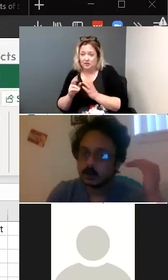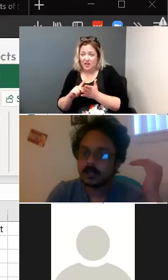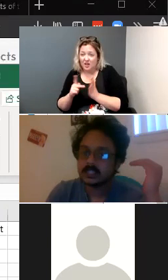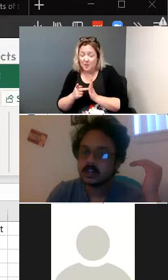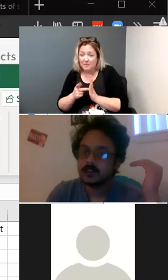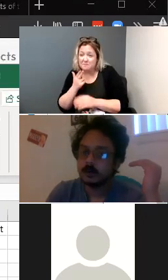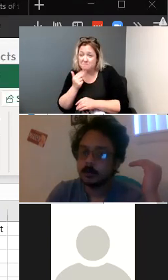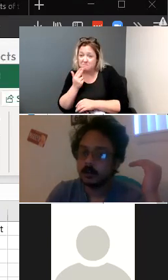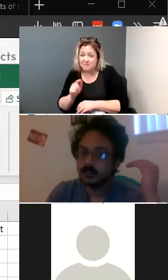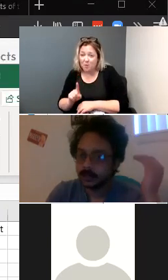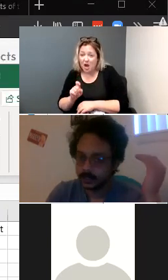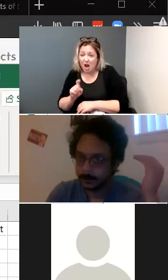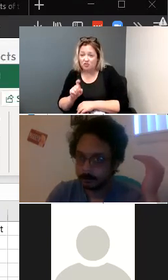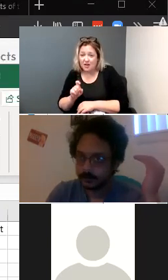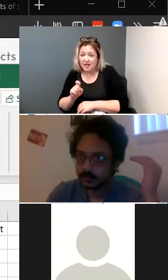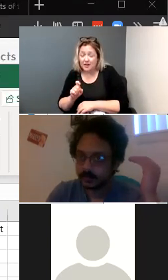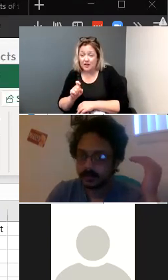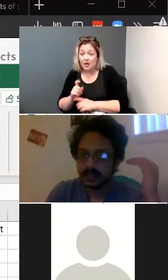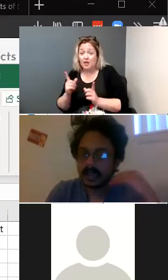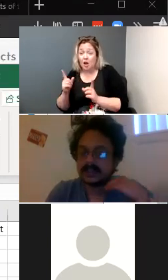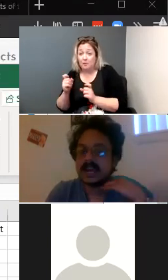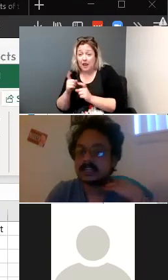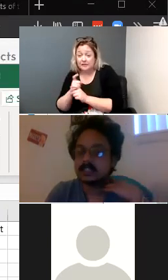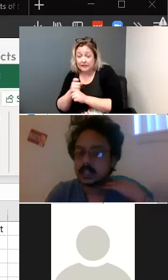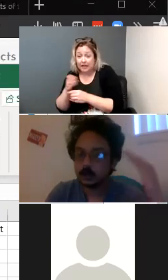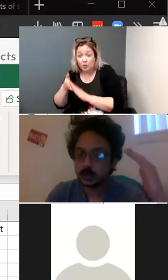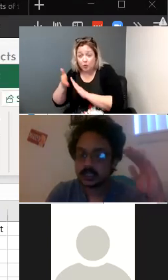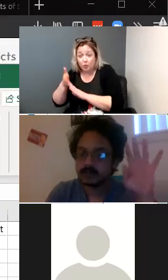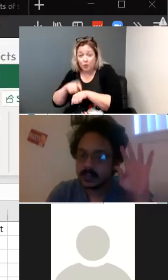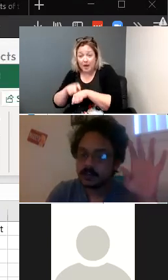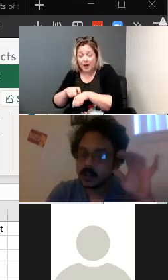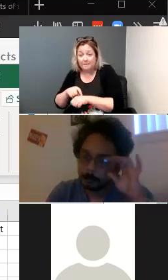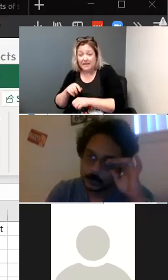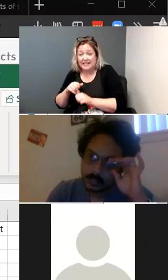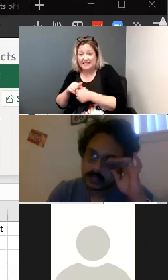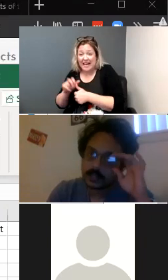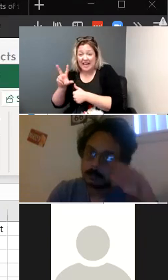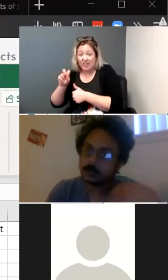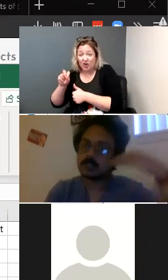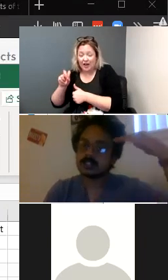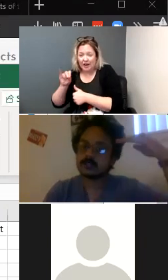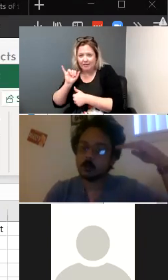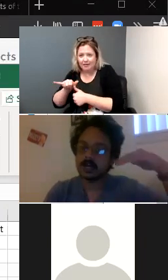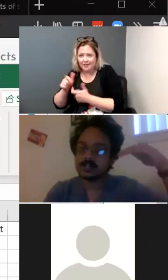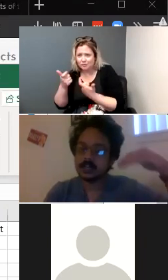we get a complexity of 10 to the power of 30. And that is huge. Even if a computer that